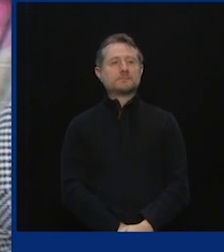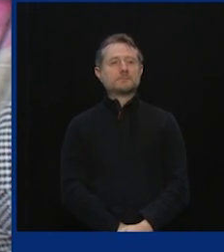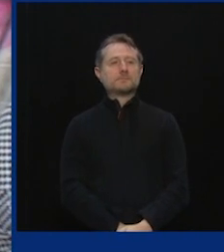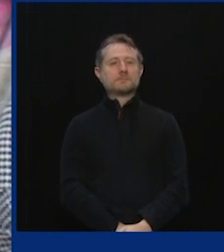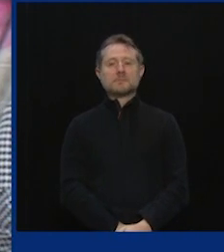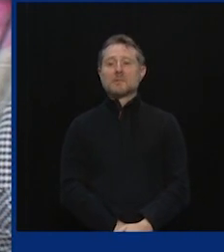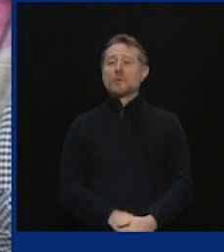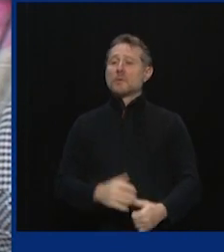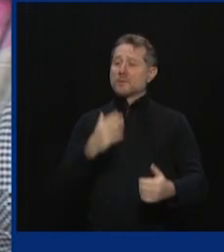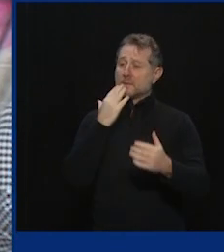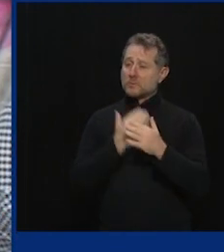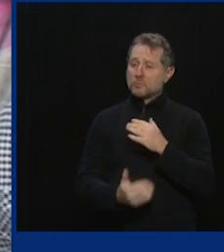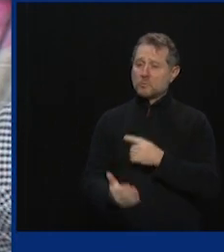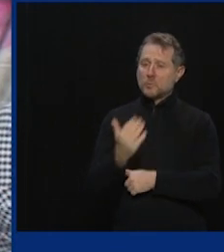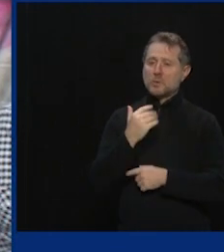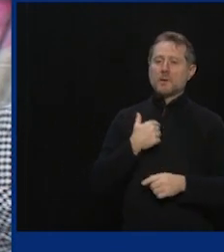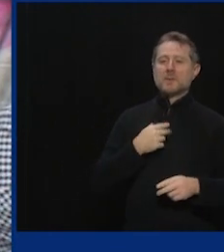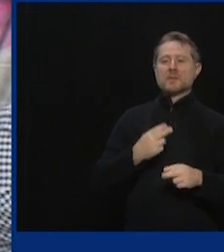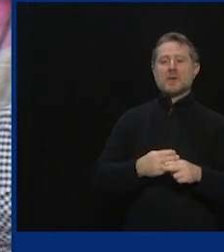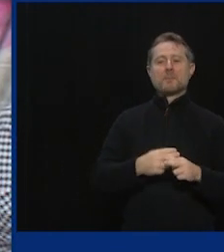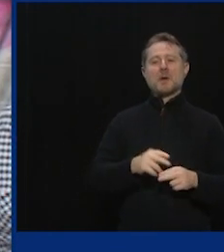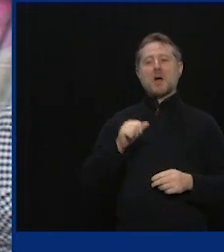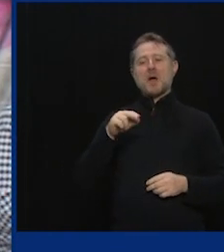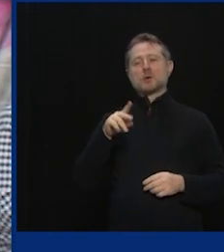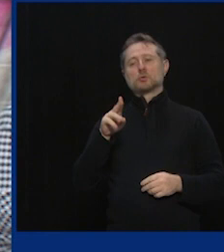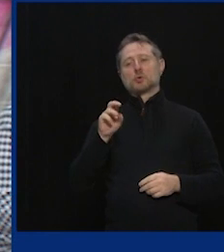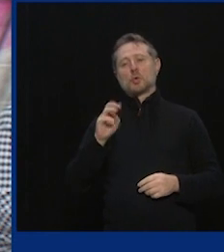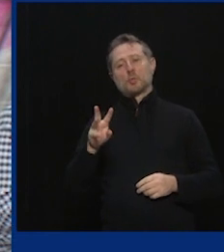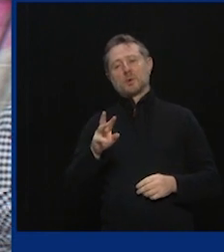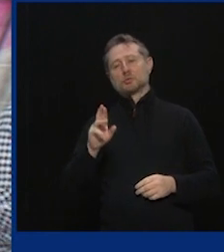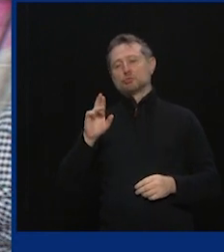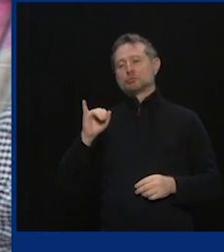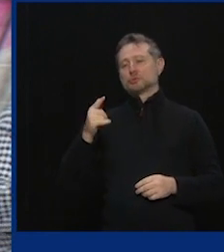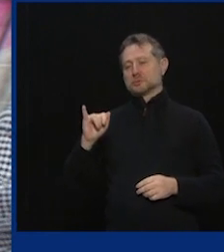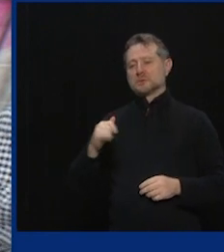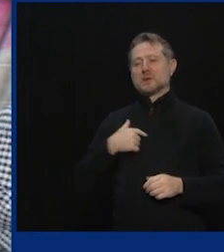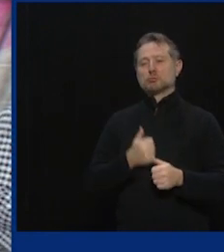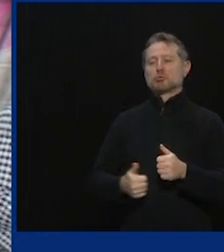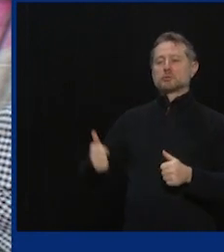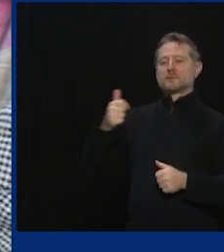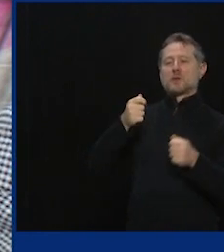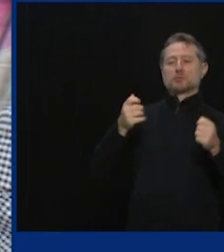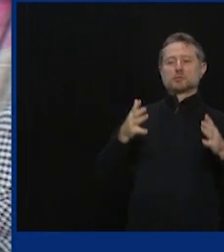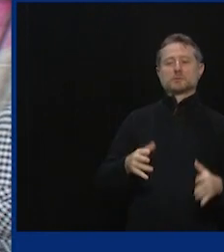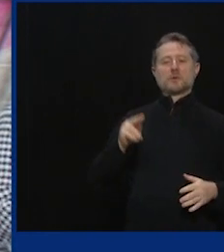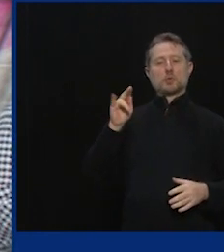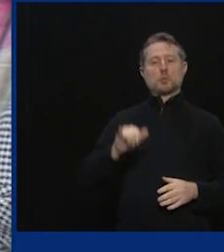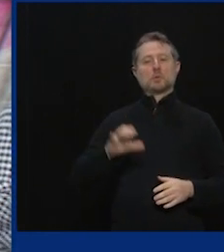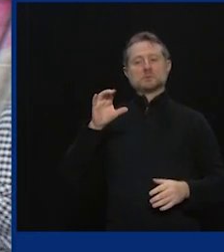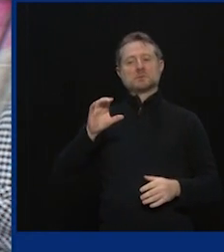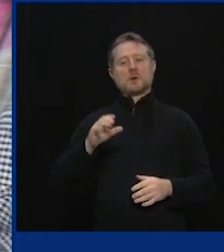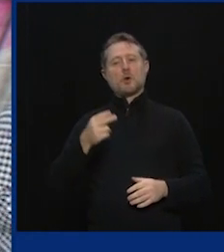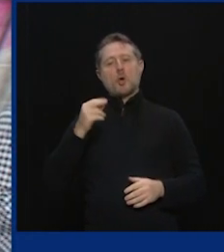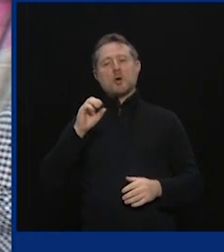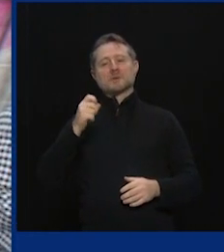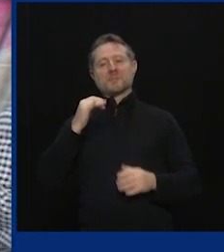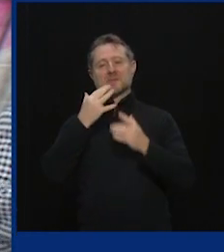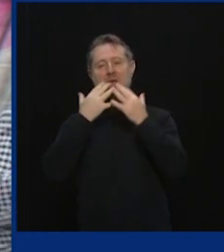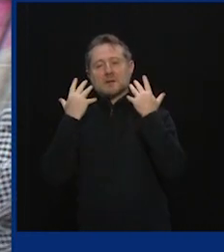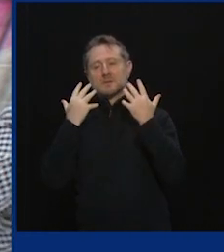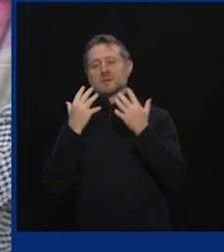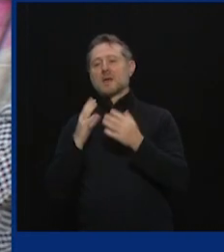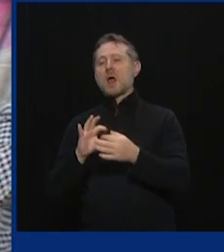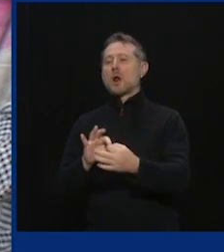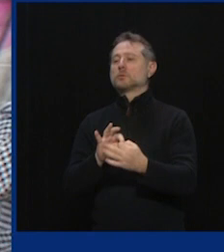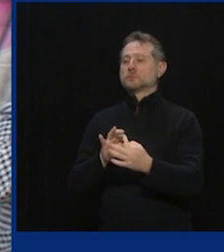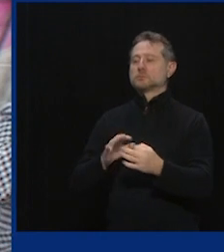Good morning. My name is Andrew Ridgey. I am the Executive Director of the New York City Hospitality Alliance. Of course, I'd like to thank the governor,